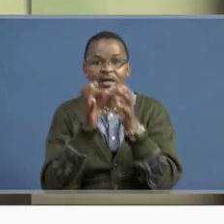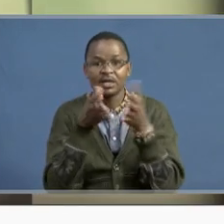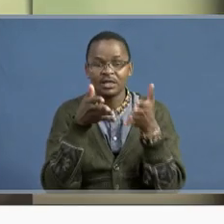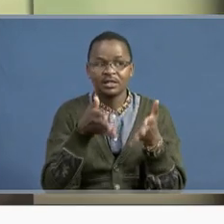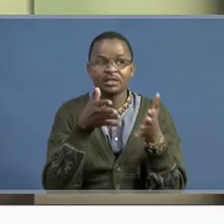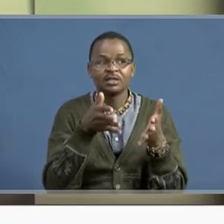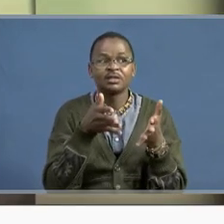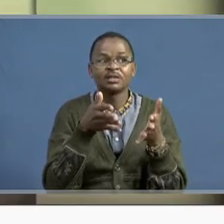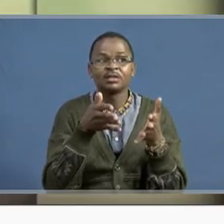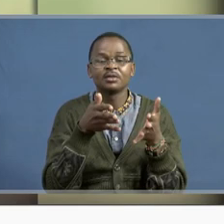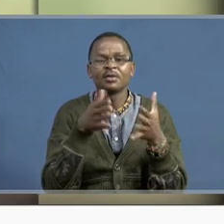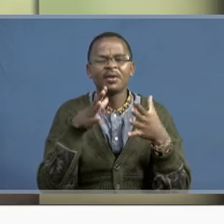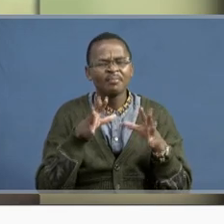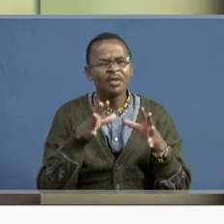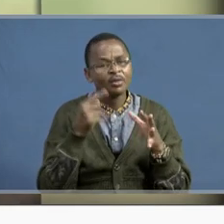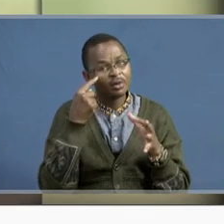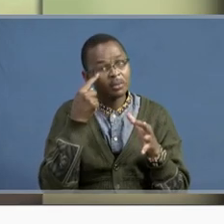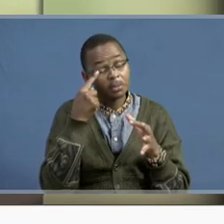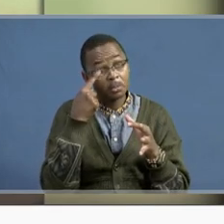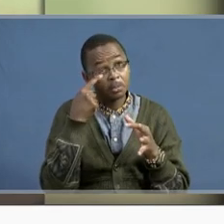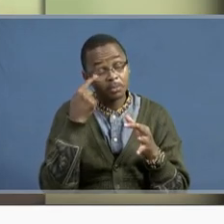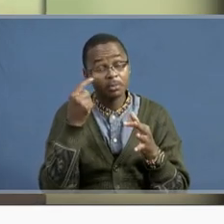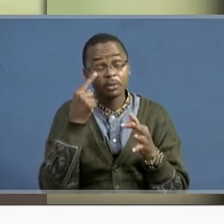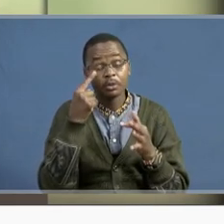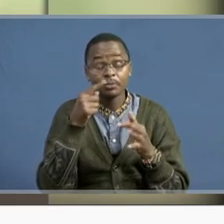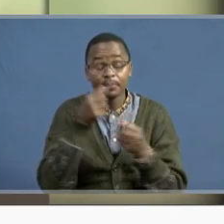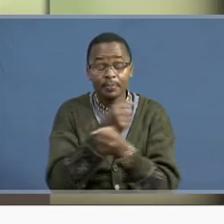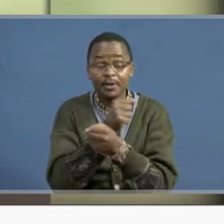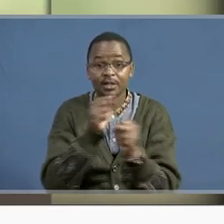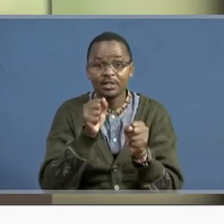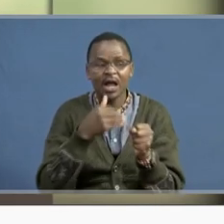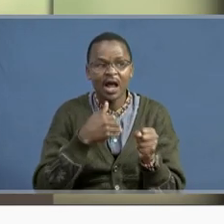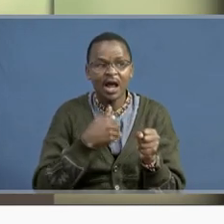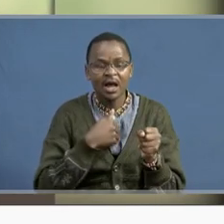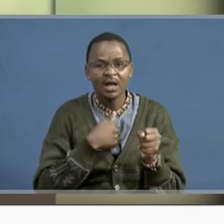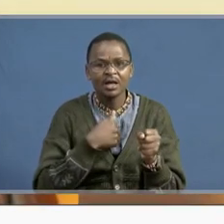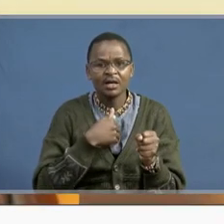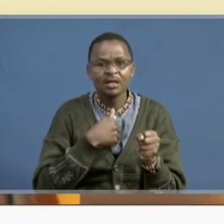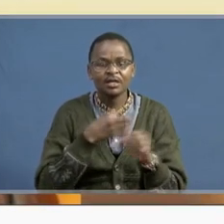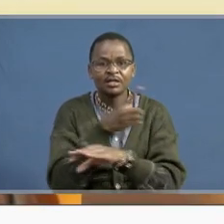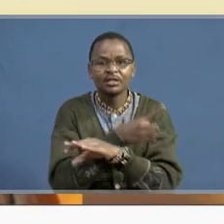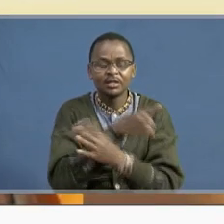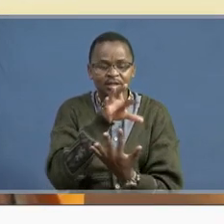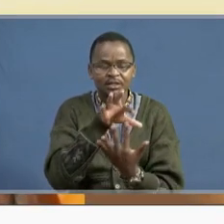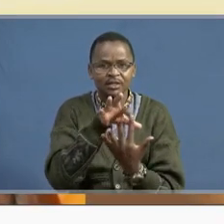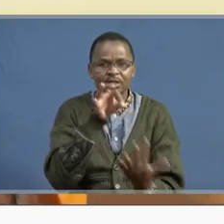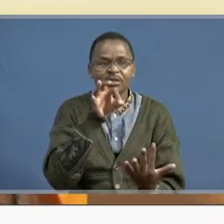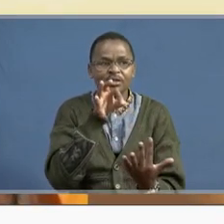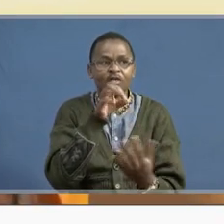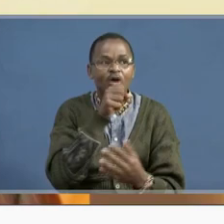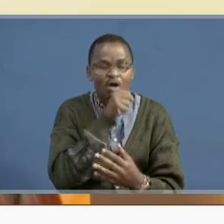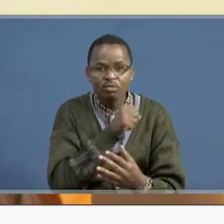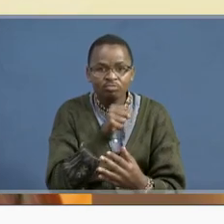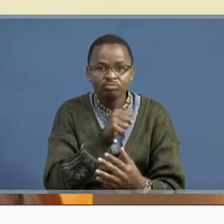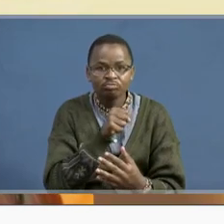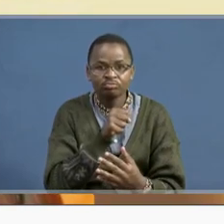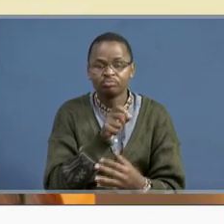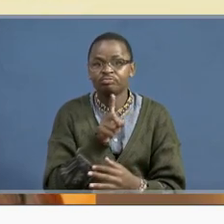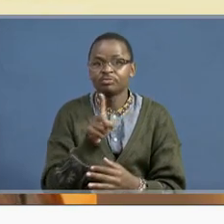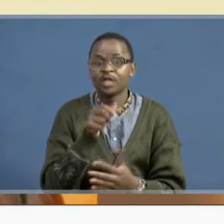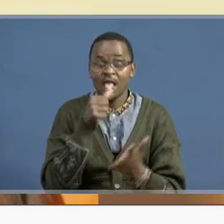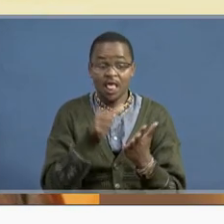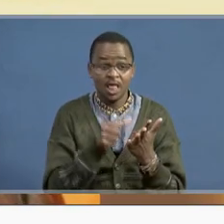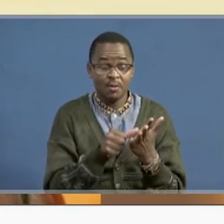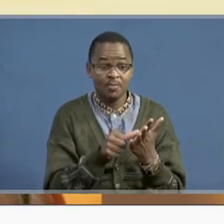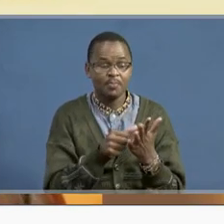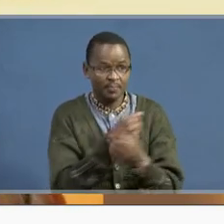This unsettled citizens who issued backlash condemning the president of having daylight in appointing the old. And in a rather lighter touch,